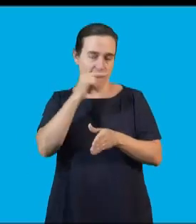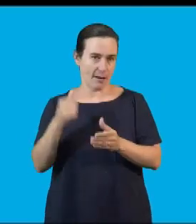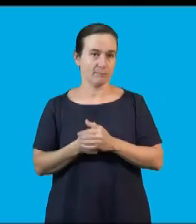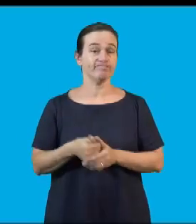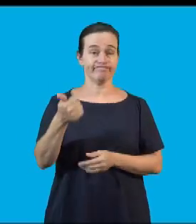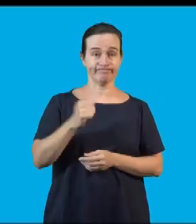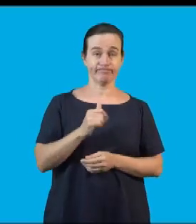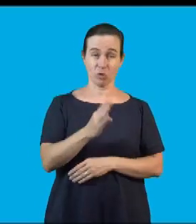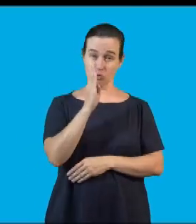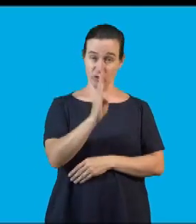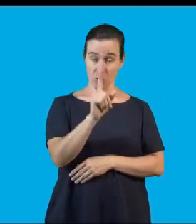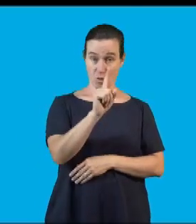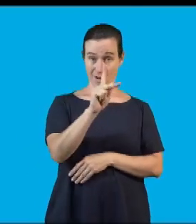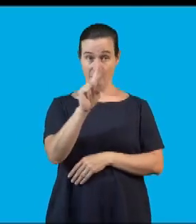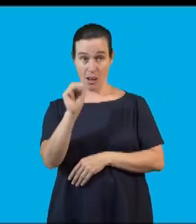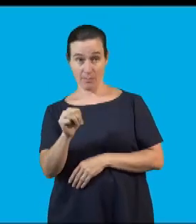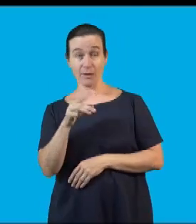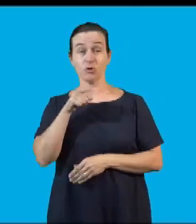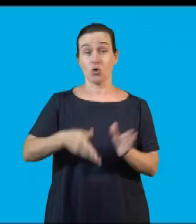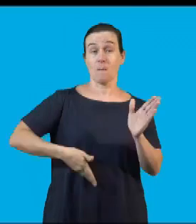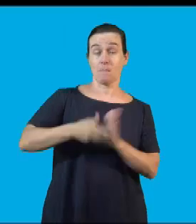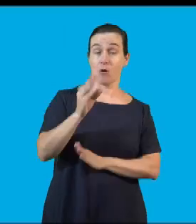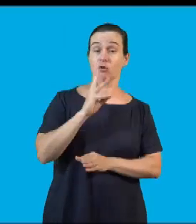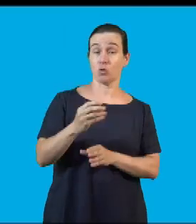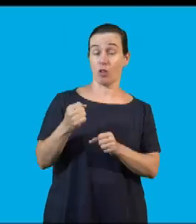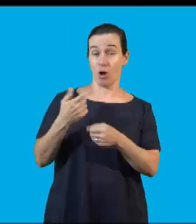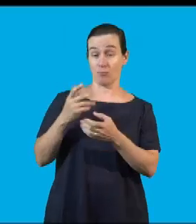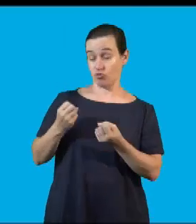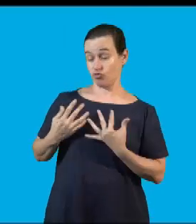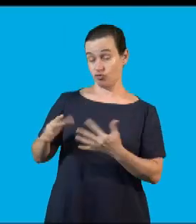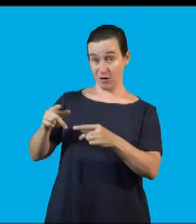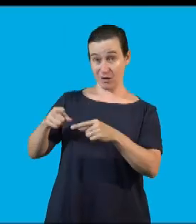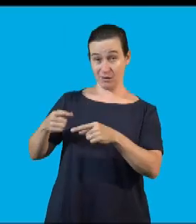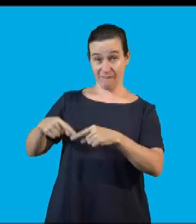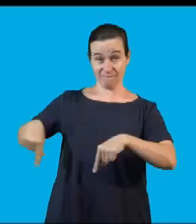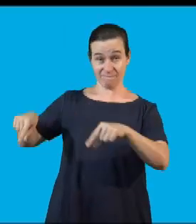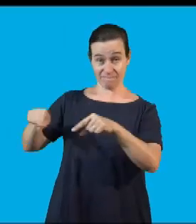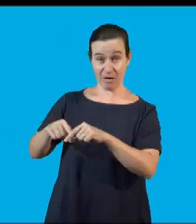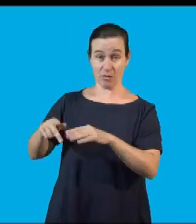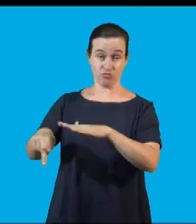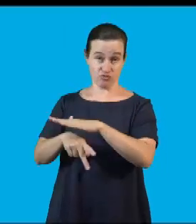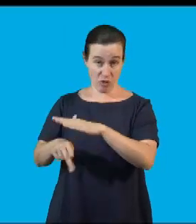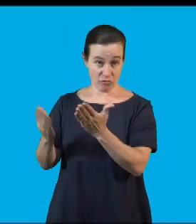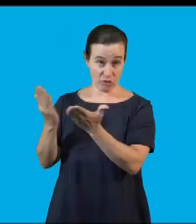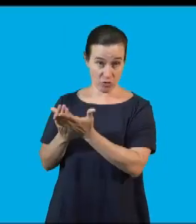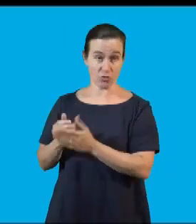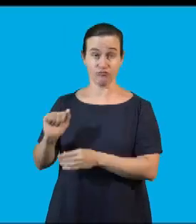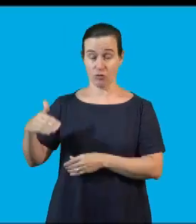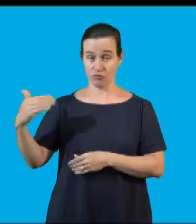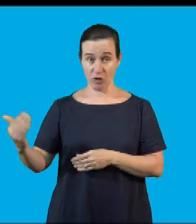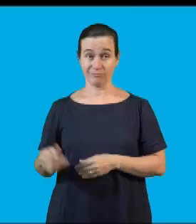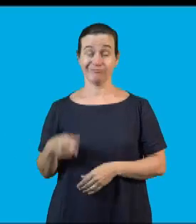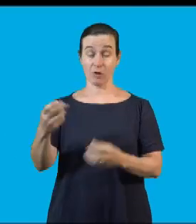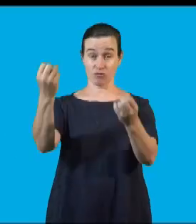straight for 1 kilometer. You will pass the Greenfield Primary School on your right. At the traffic lights, turn